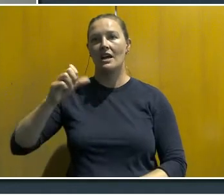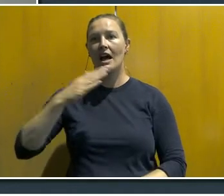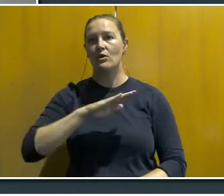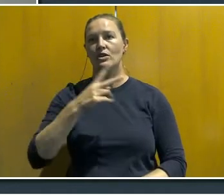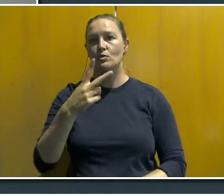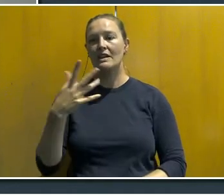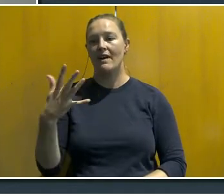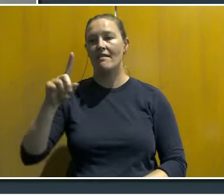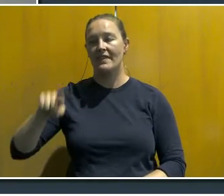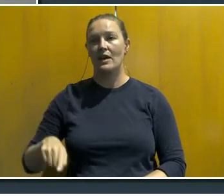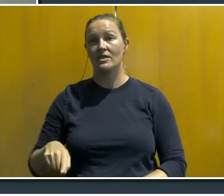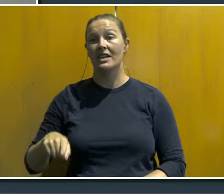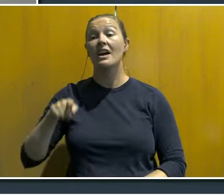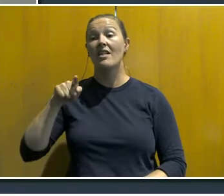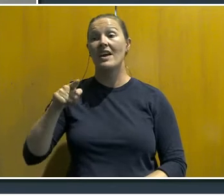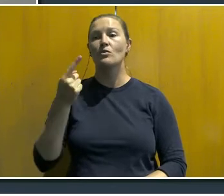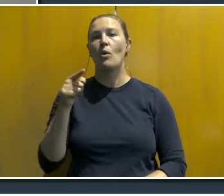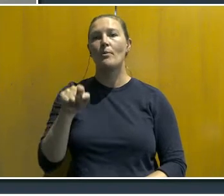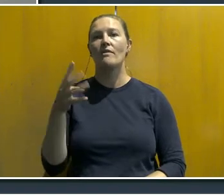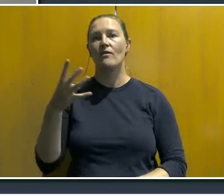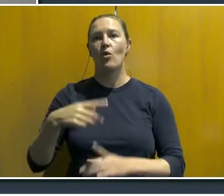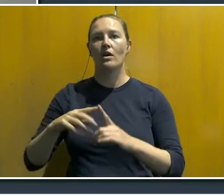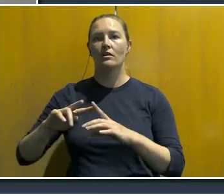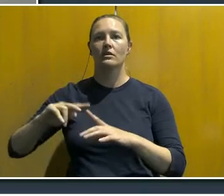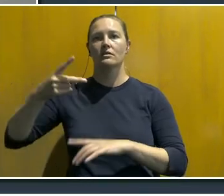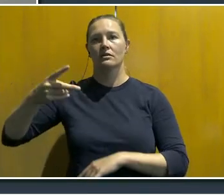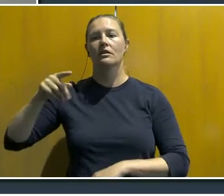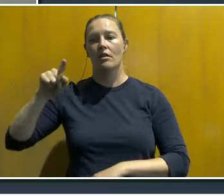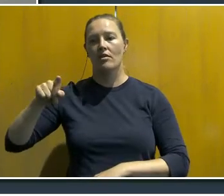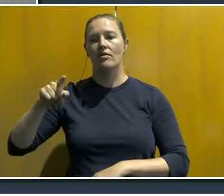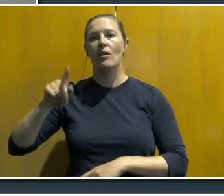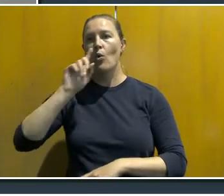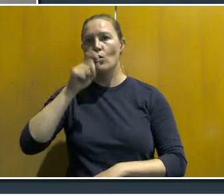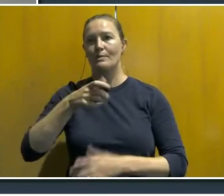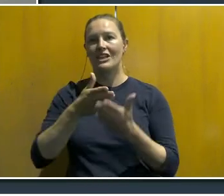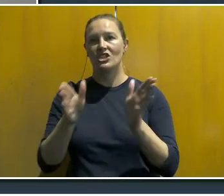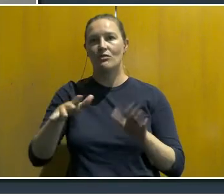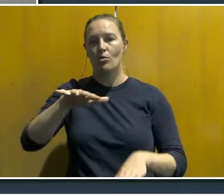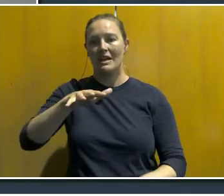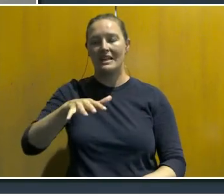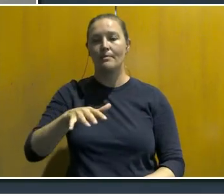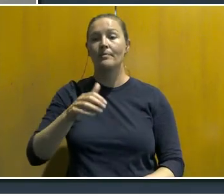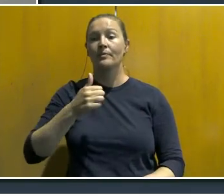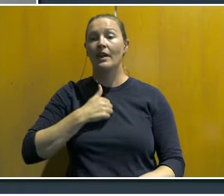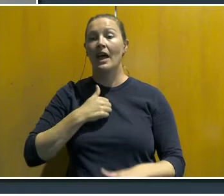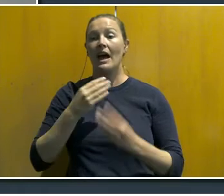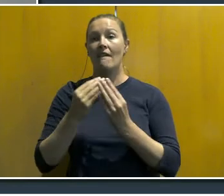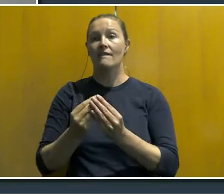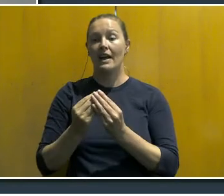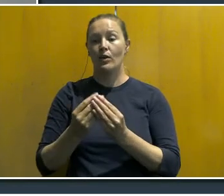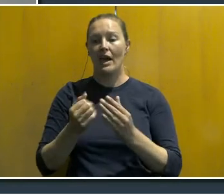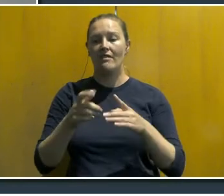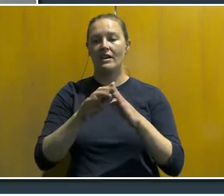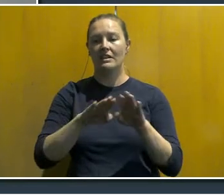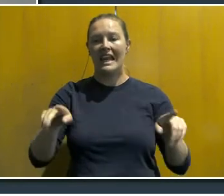a median which is 1.4 times the Hawke's Bay's median. The capital value of our property at McCowie Street, which has a land